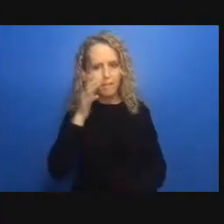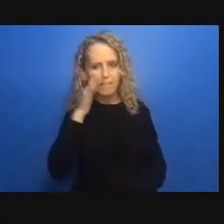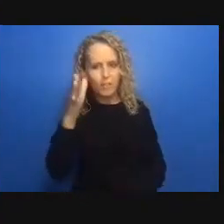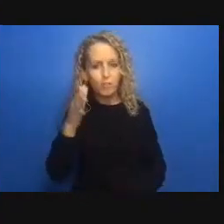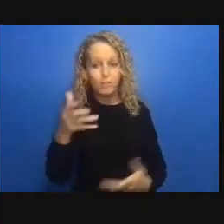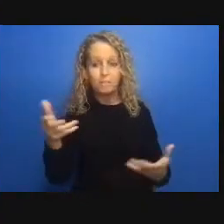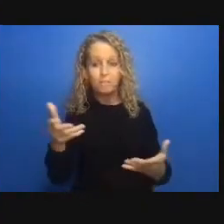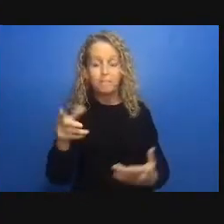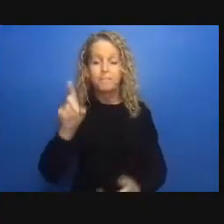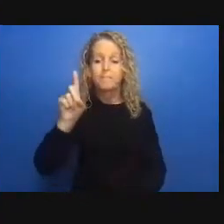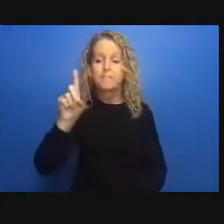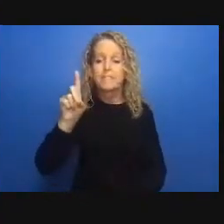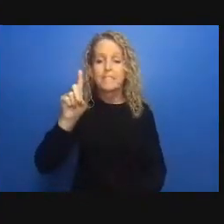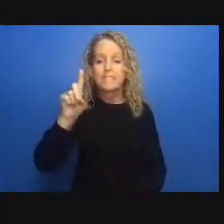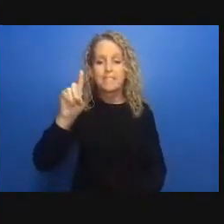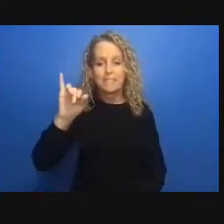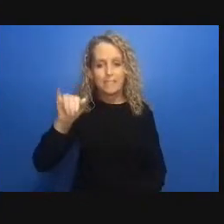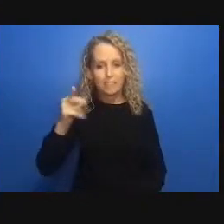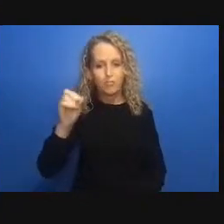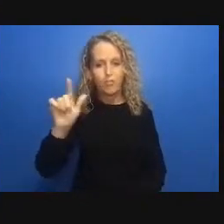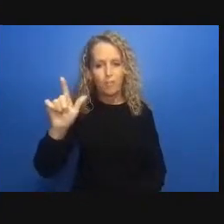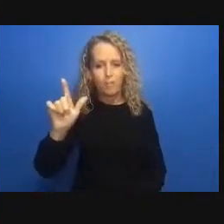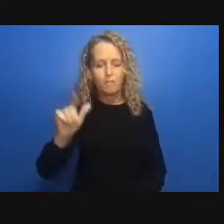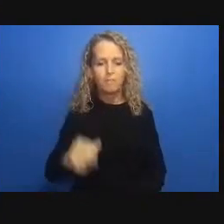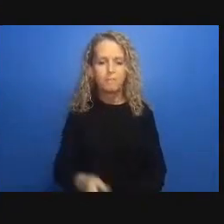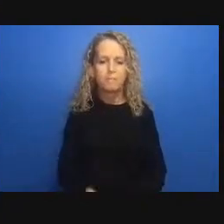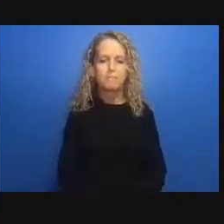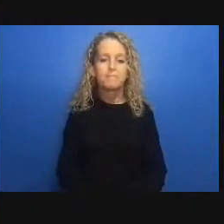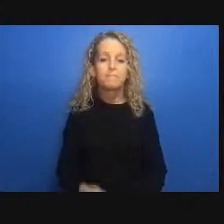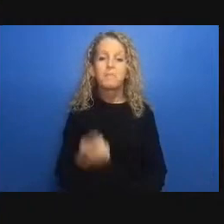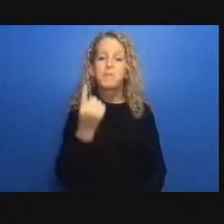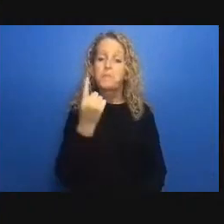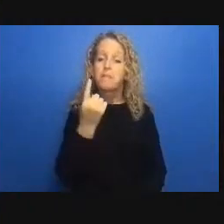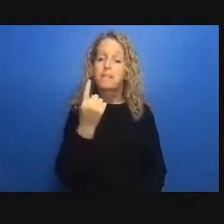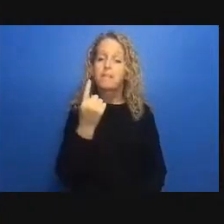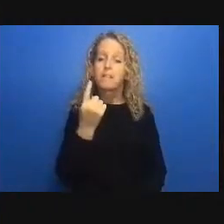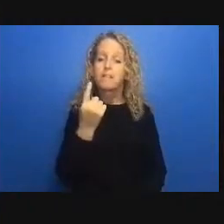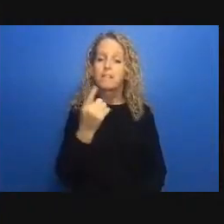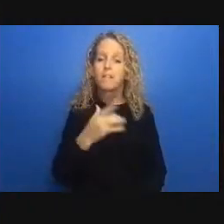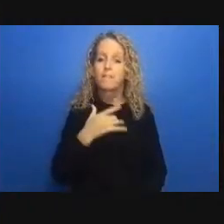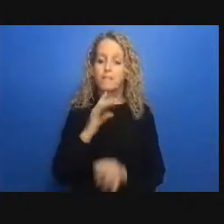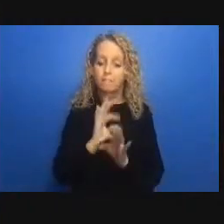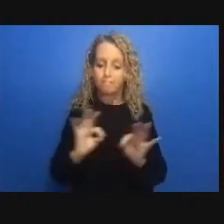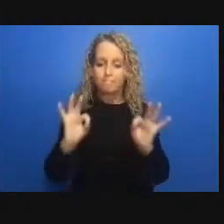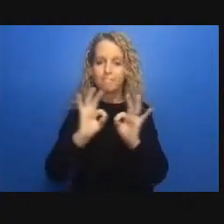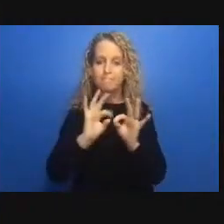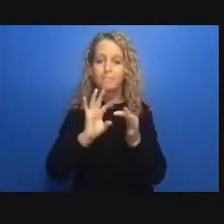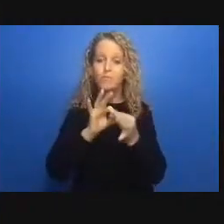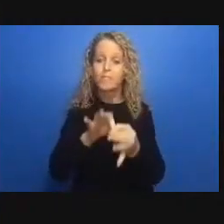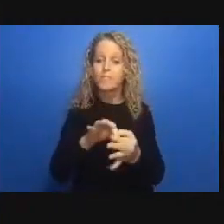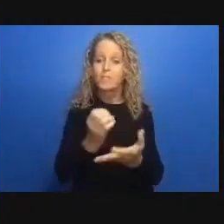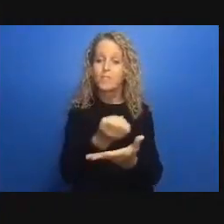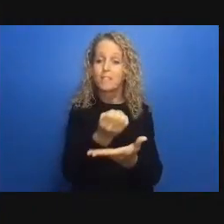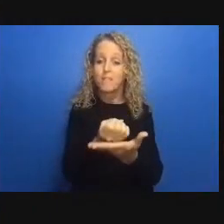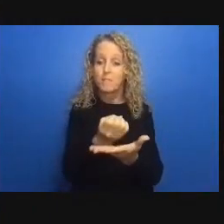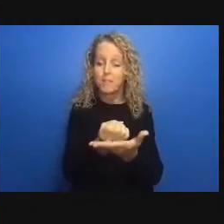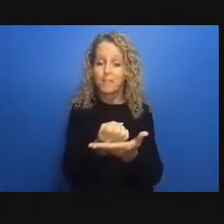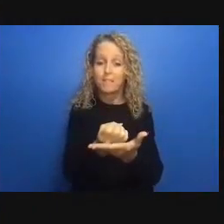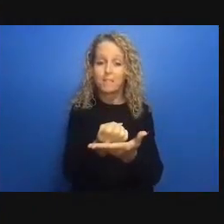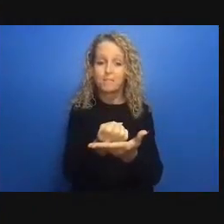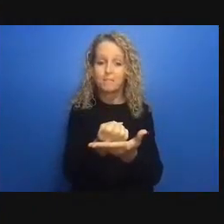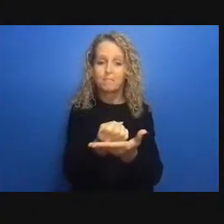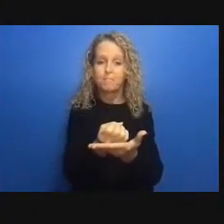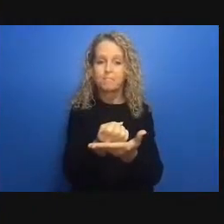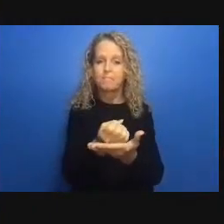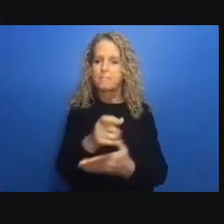I think that one of the keys to, you know, the economic future of Nova Scotia is to continue to